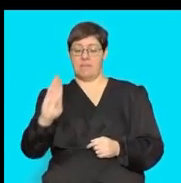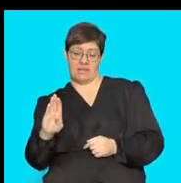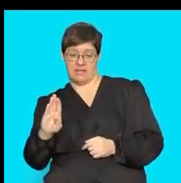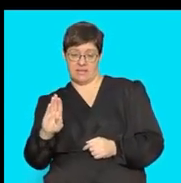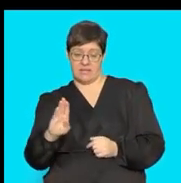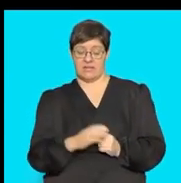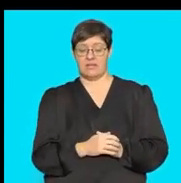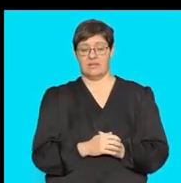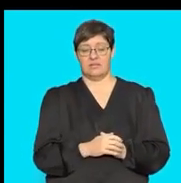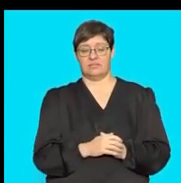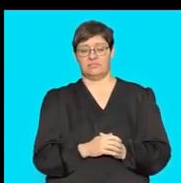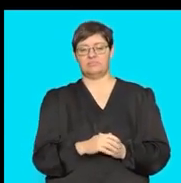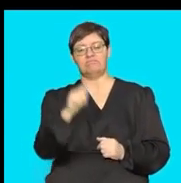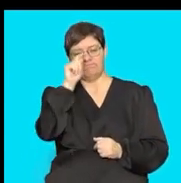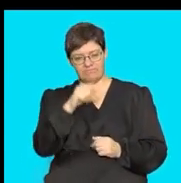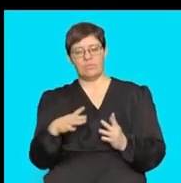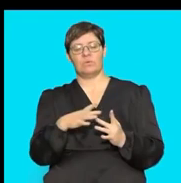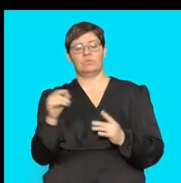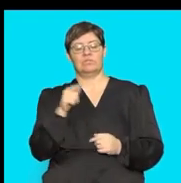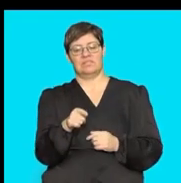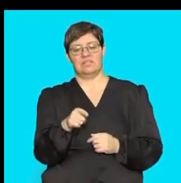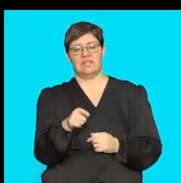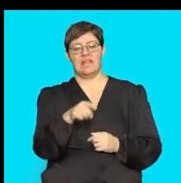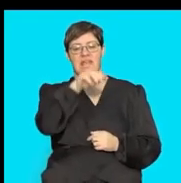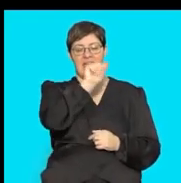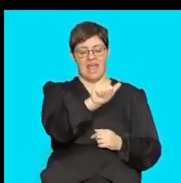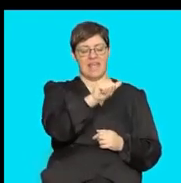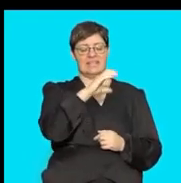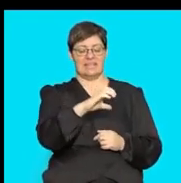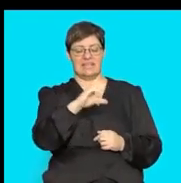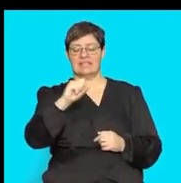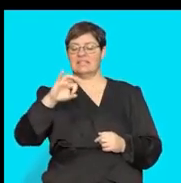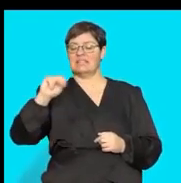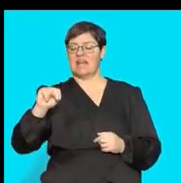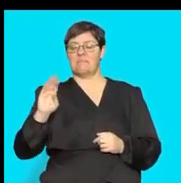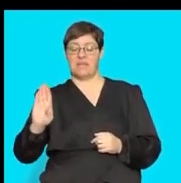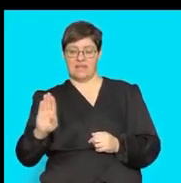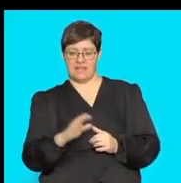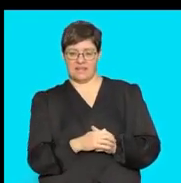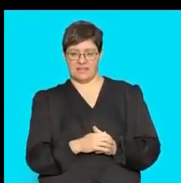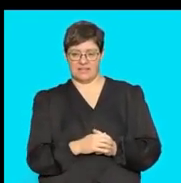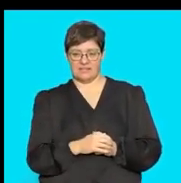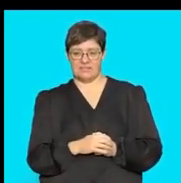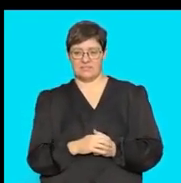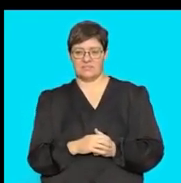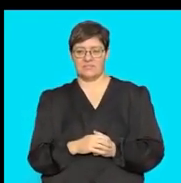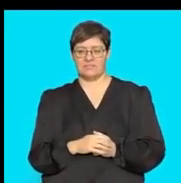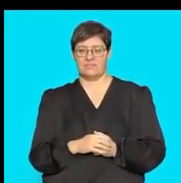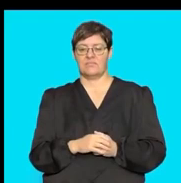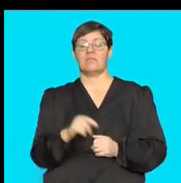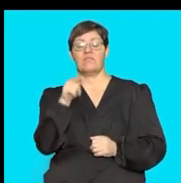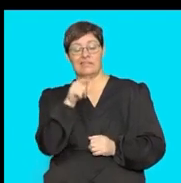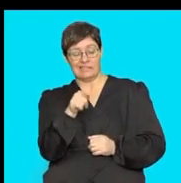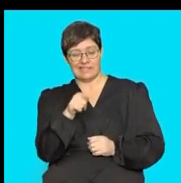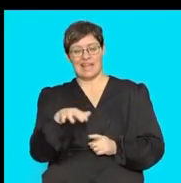B. So obviously, we're going to use the one with A, C, and B. A, C, and B. So